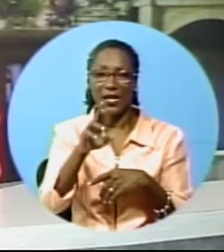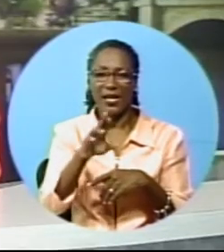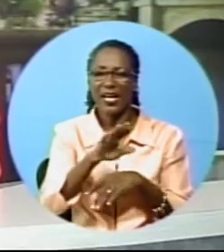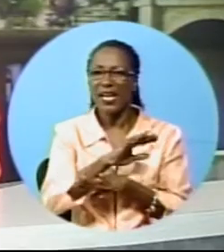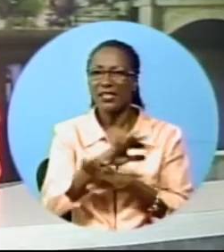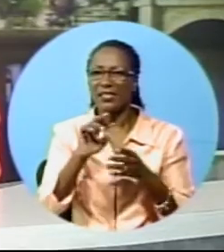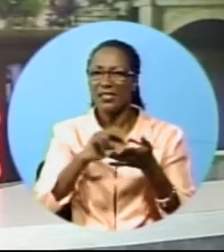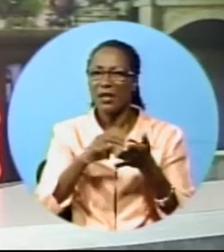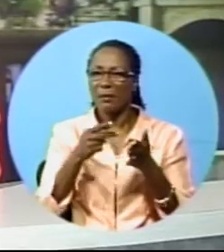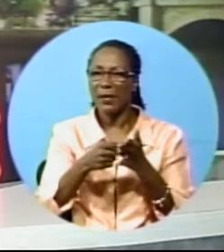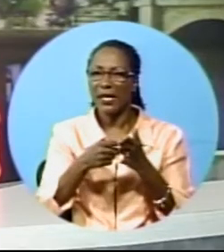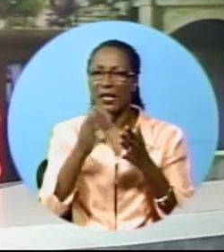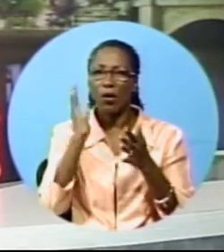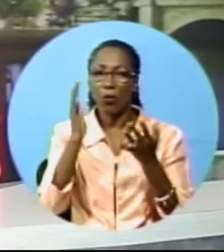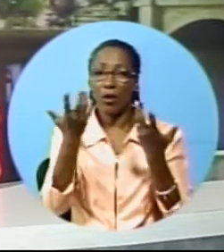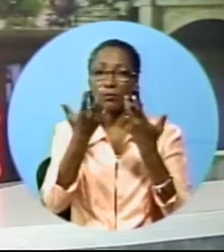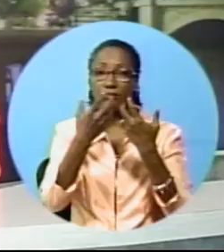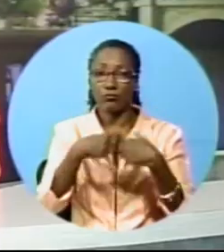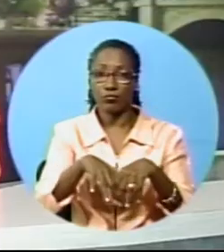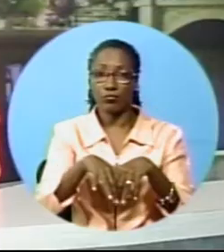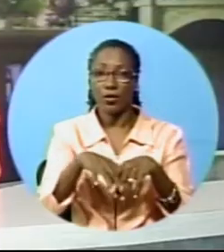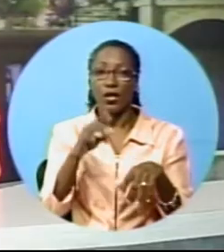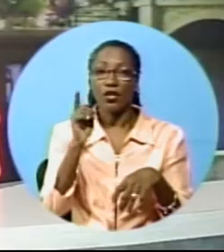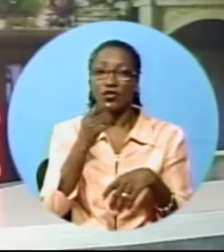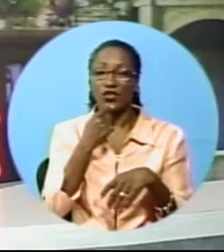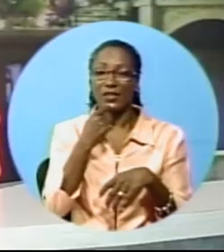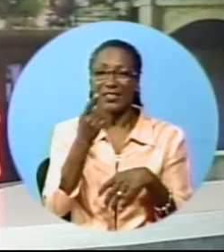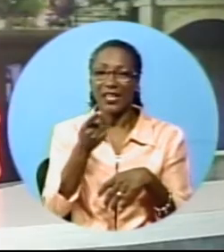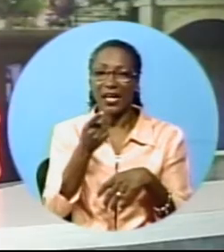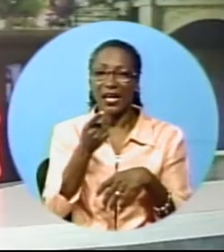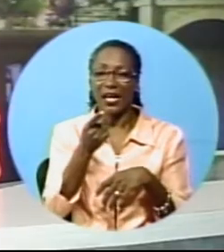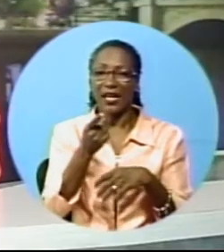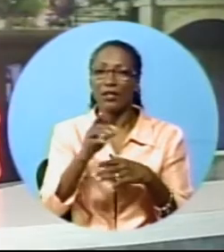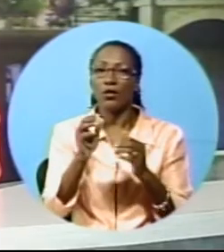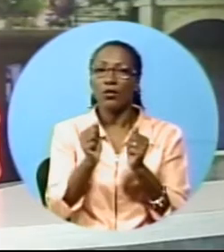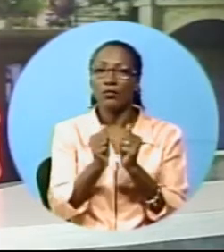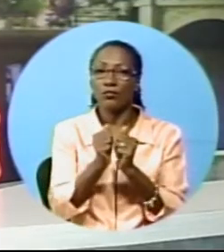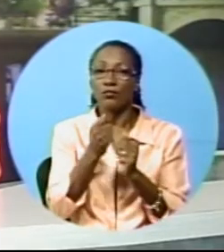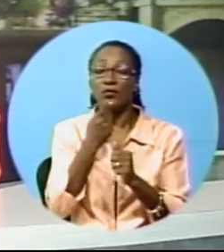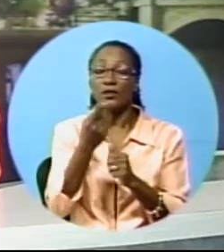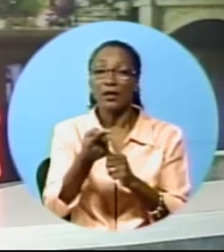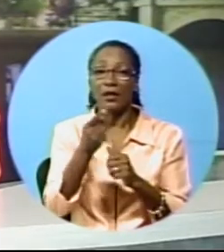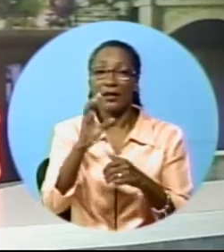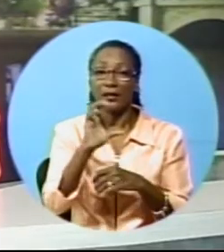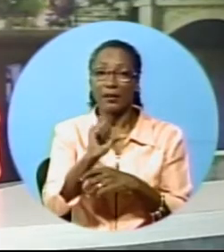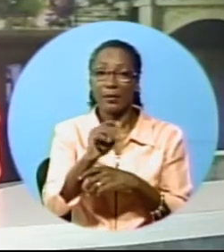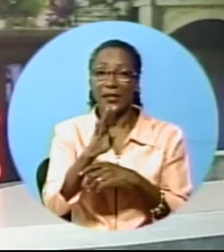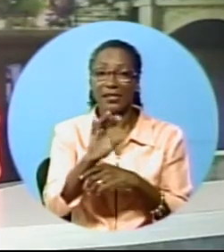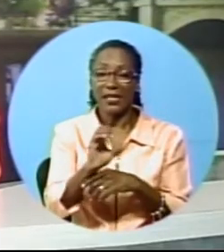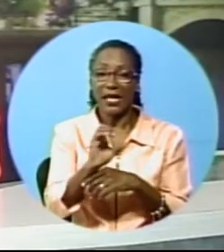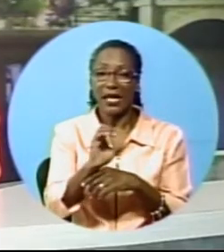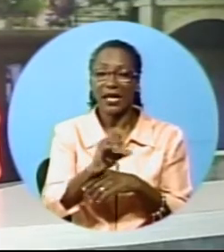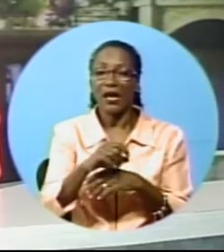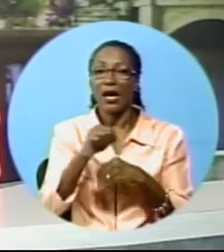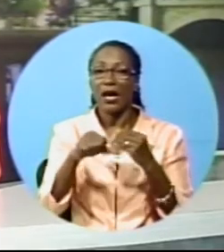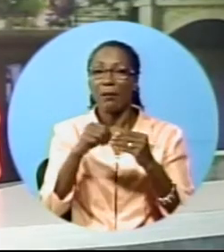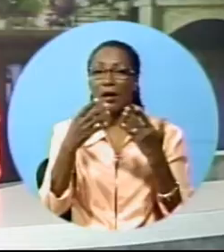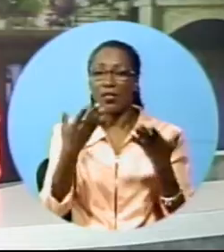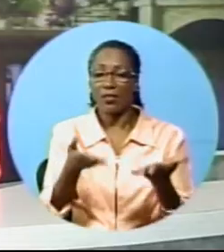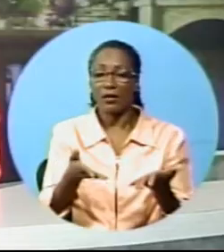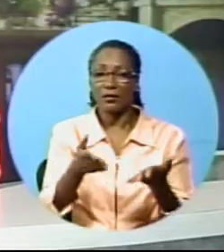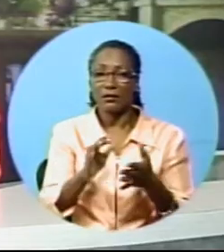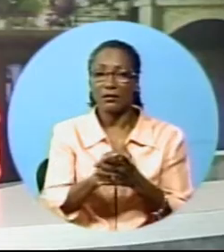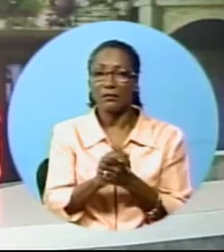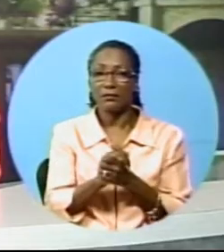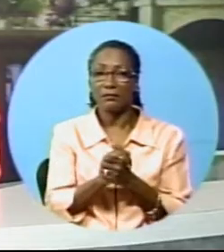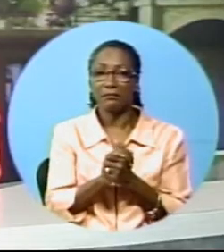tourism sector. She gave CBC News an update and assessment on the situation on the sidelines of a meeting at the Accra Beach Resort.